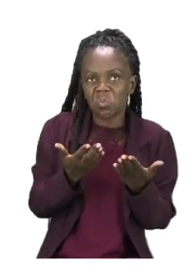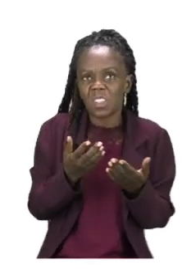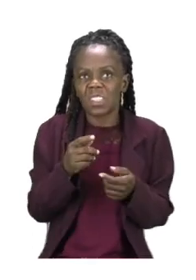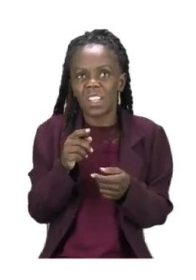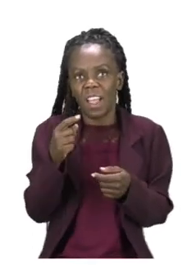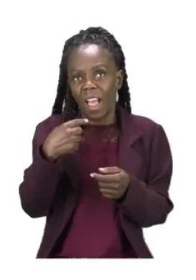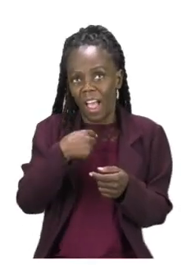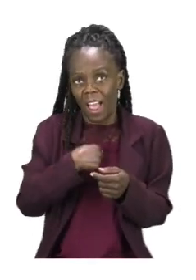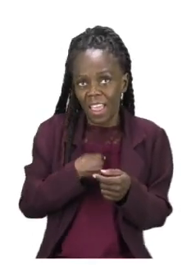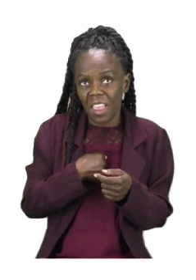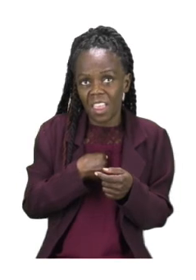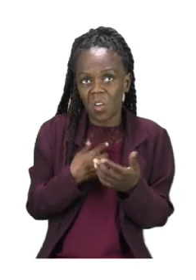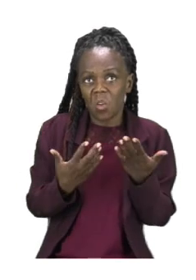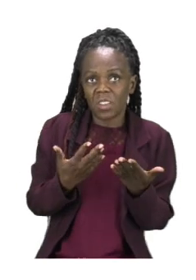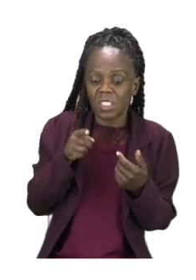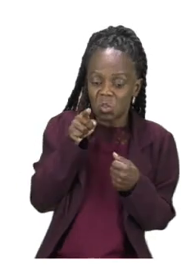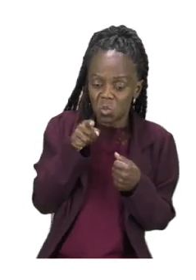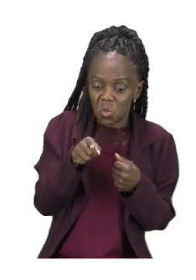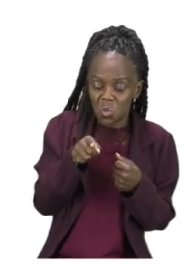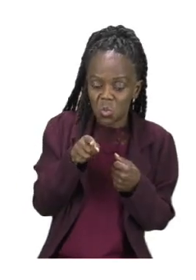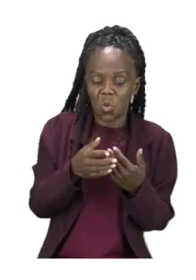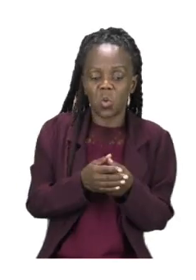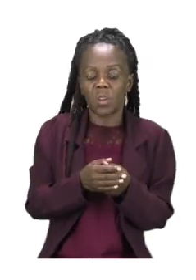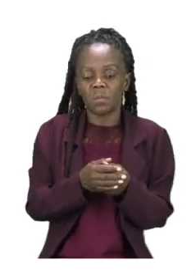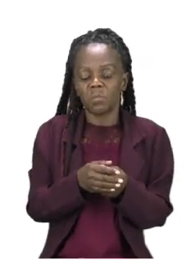you, it,